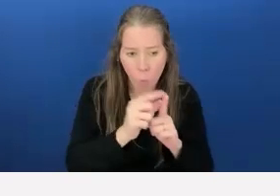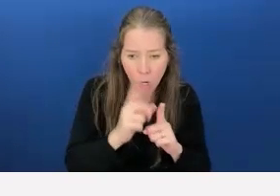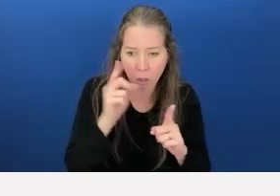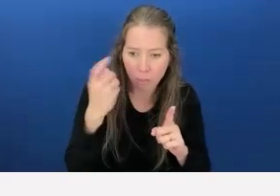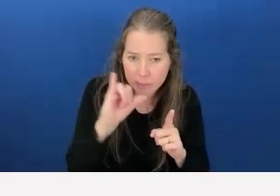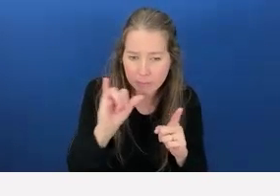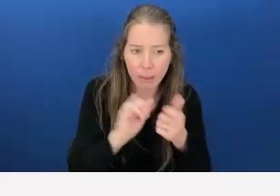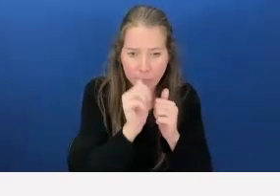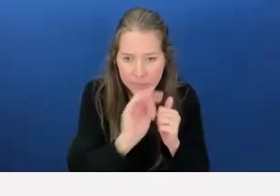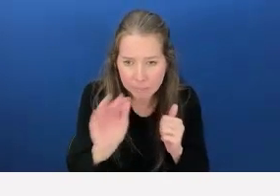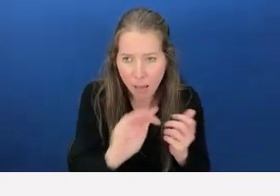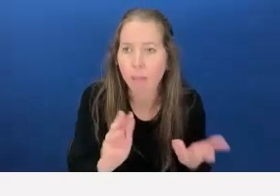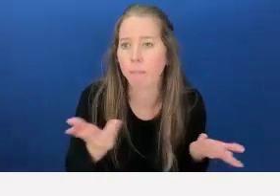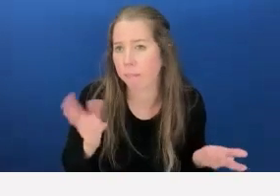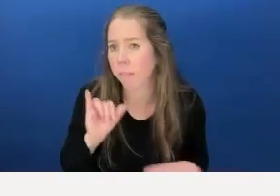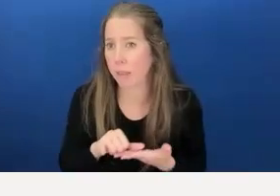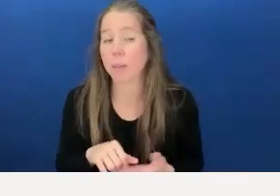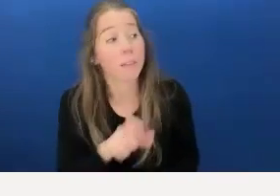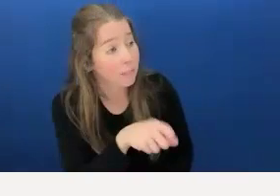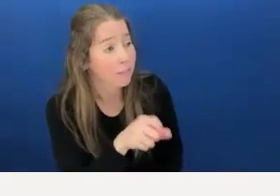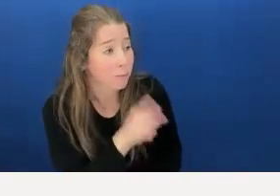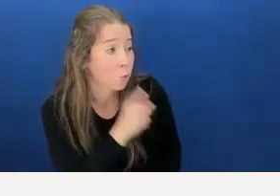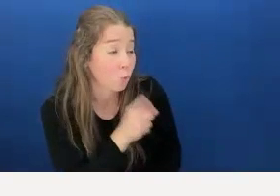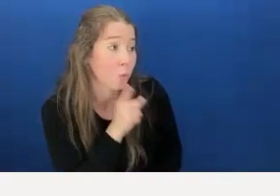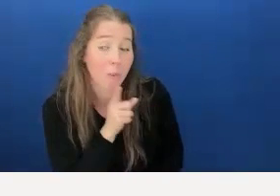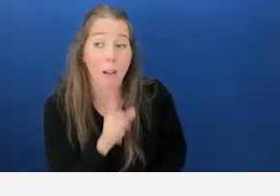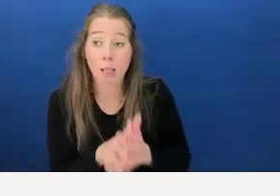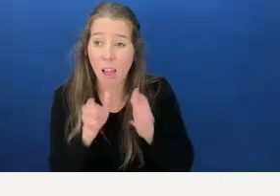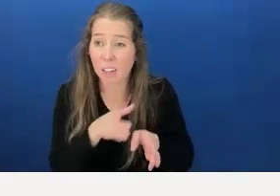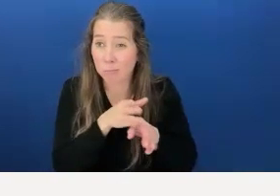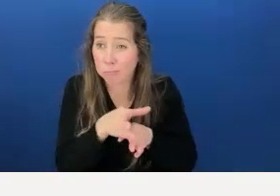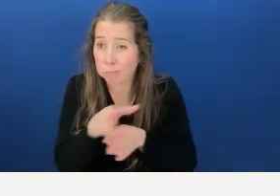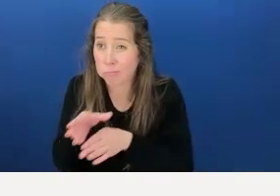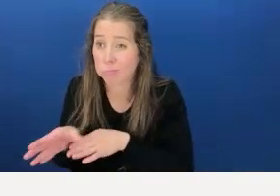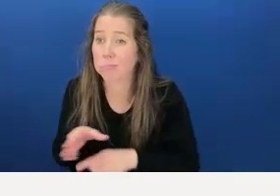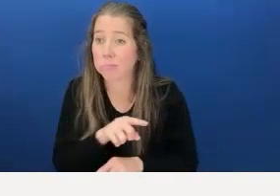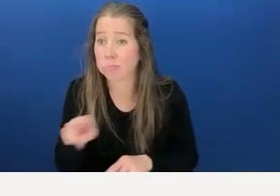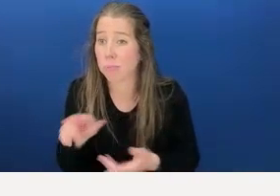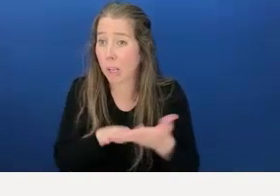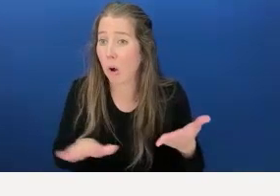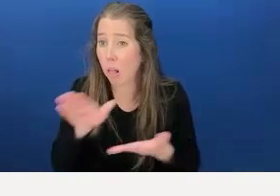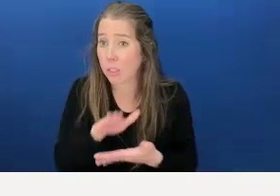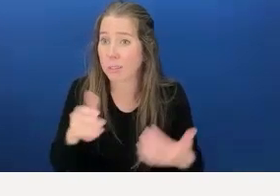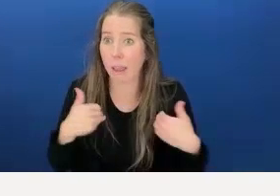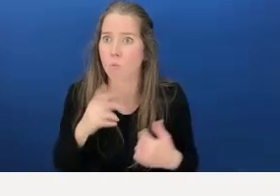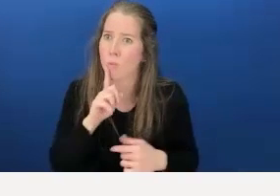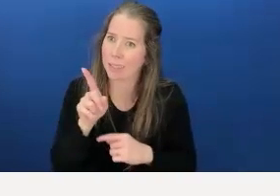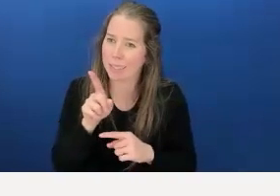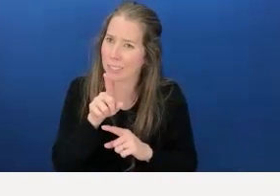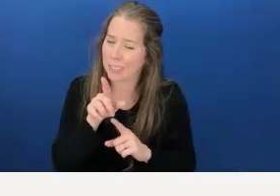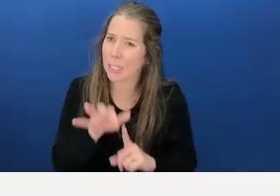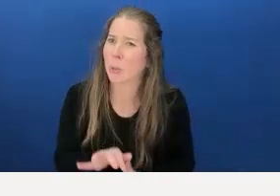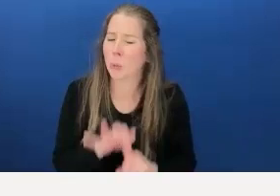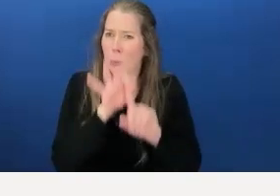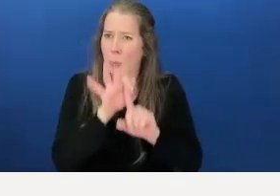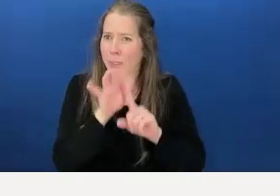hard. Exactly. There's a lot of disciplines that we have in college that have very unique